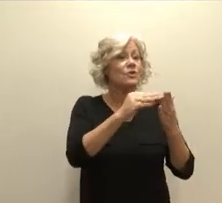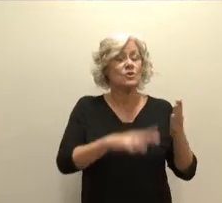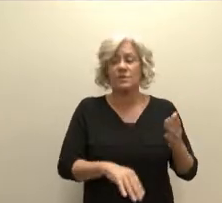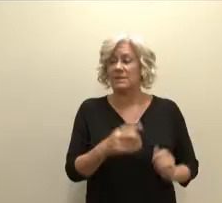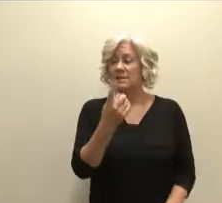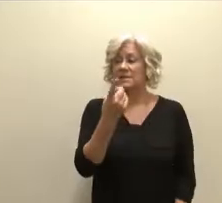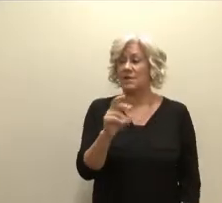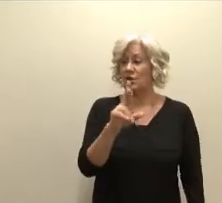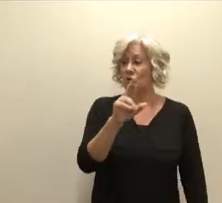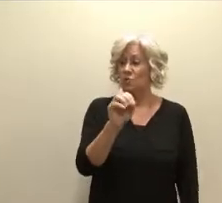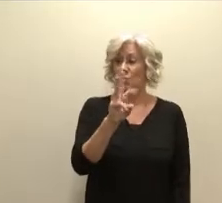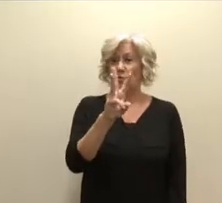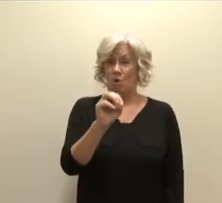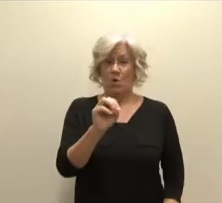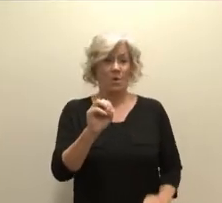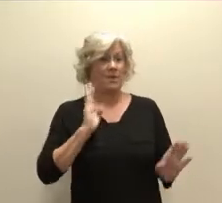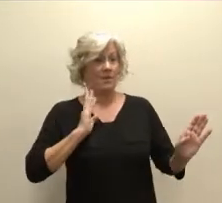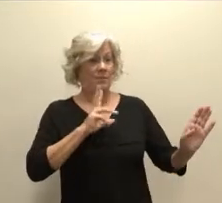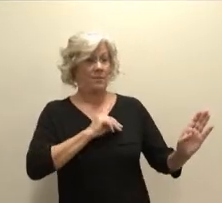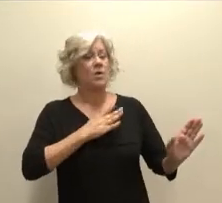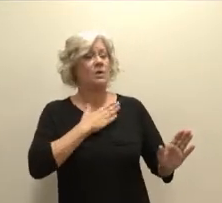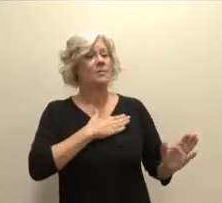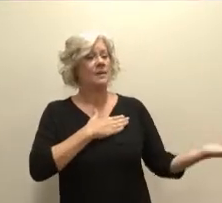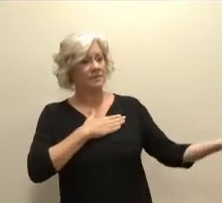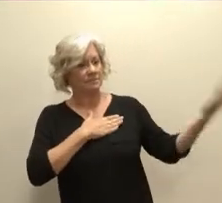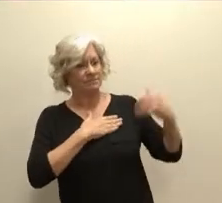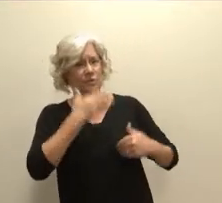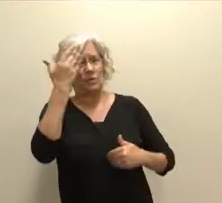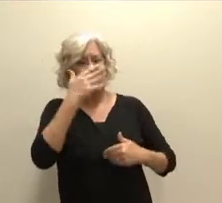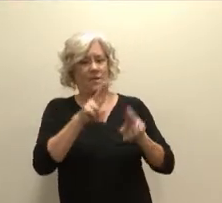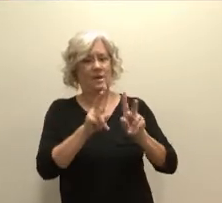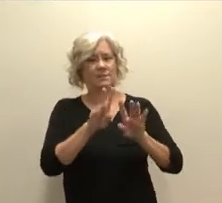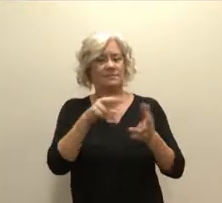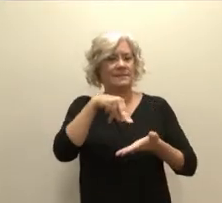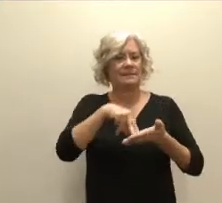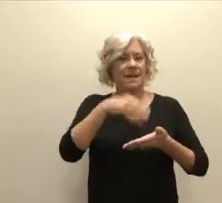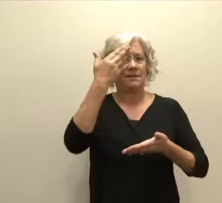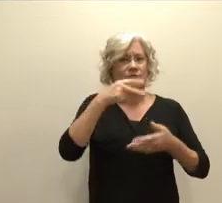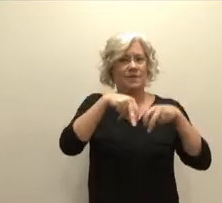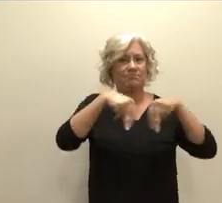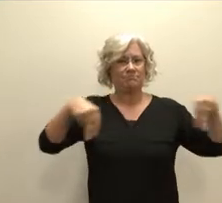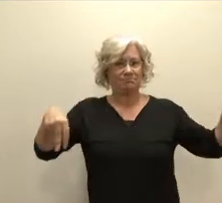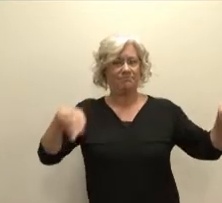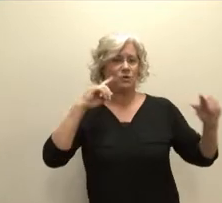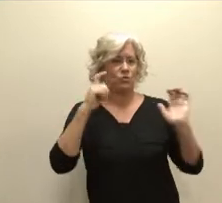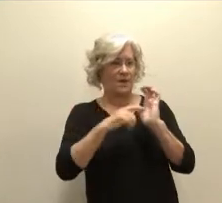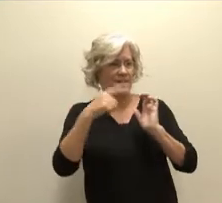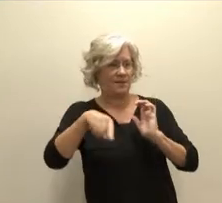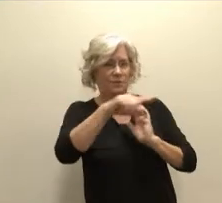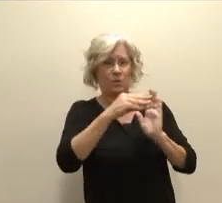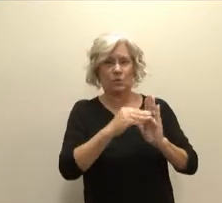Dr. Rowe, members of the board, would you please join me in front of the dais for tonight's special recognitions?